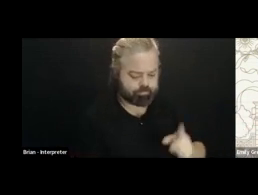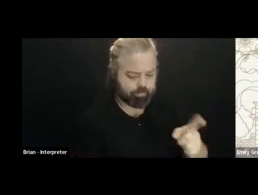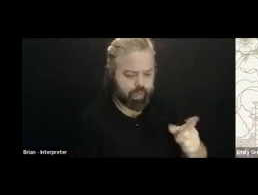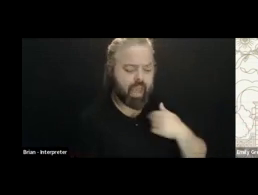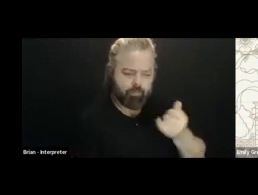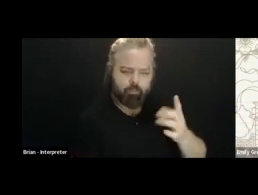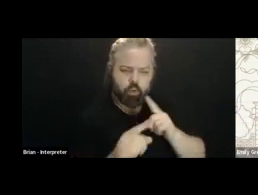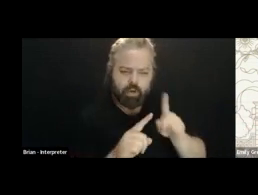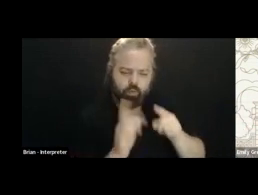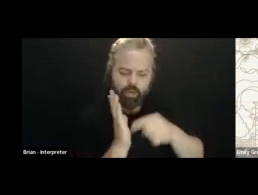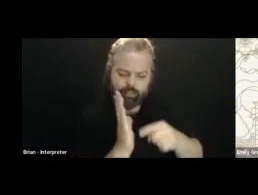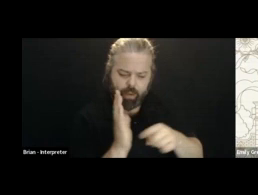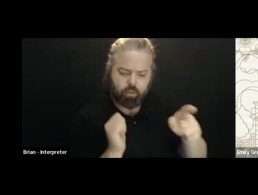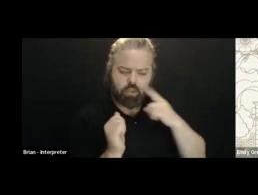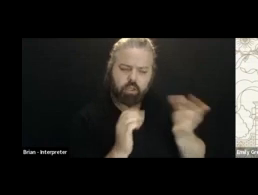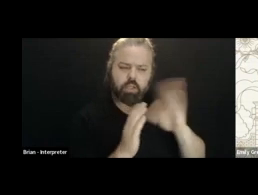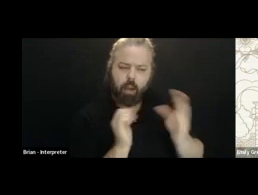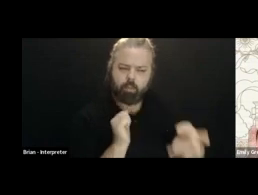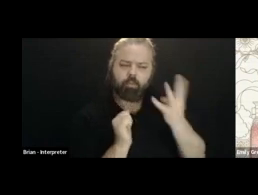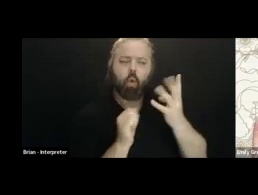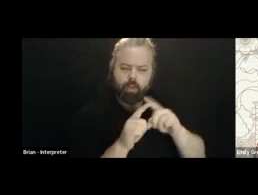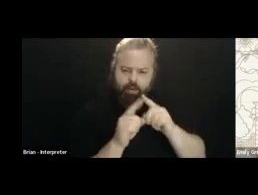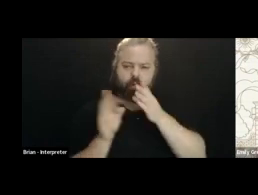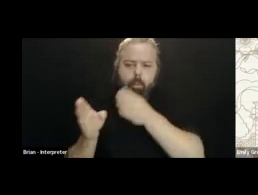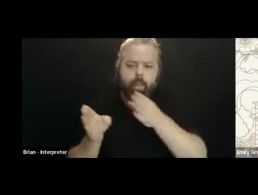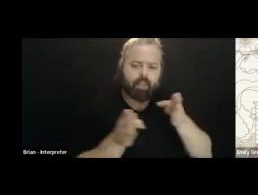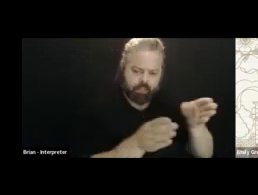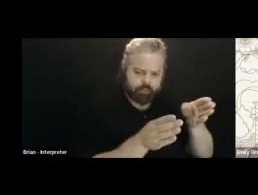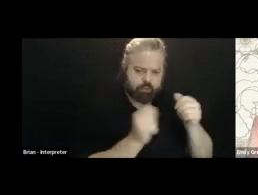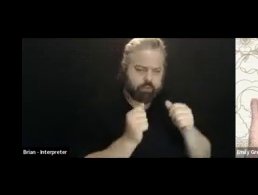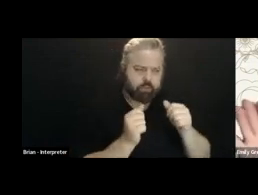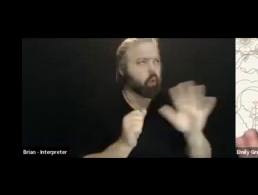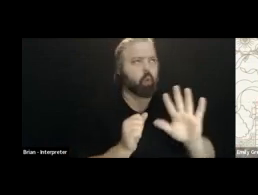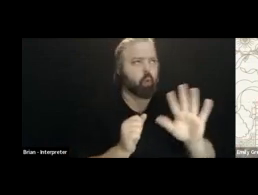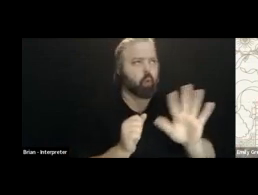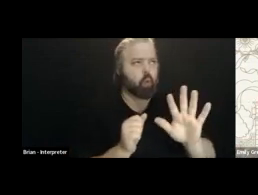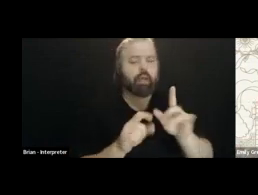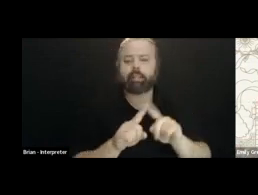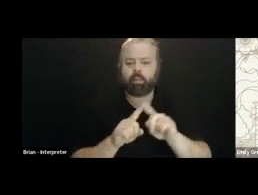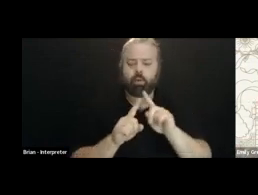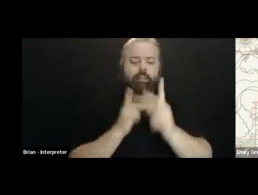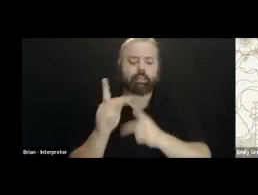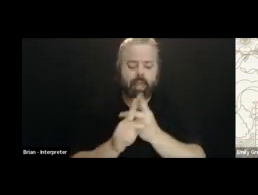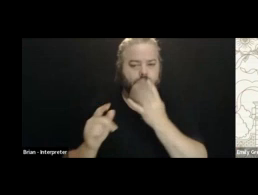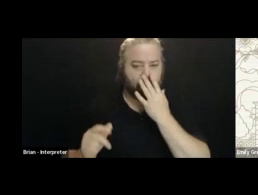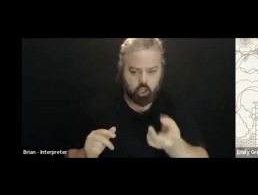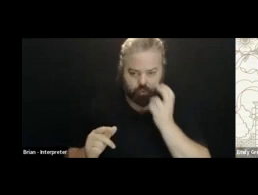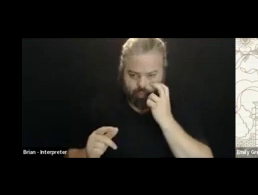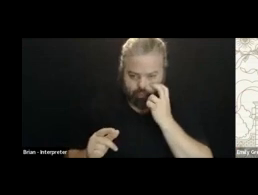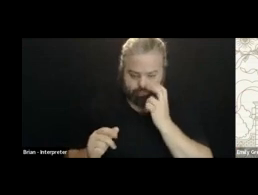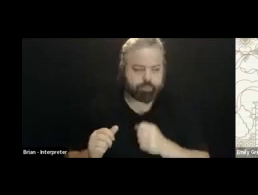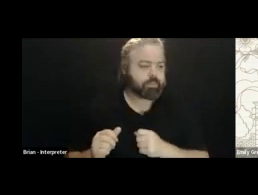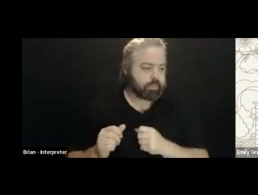are sort of the top 4 different methods, or the different types of color blindness.